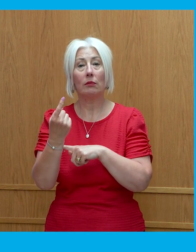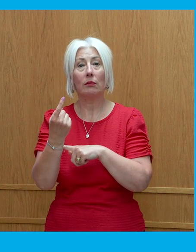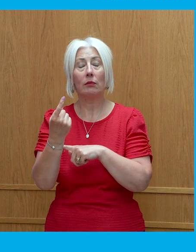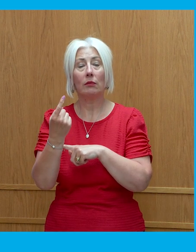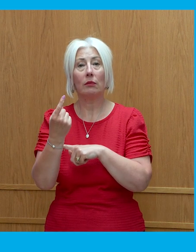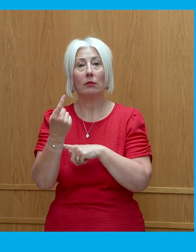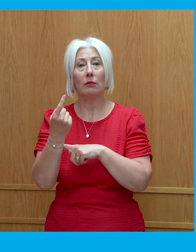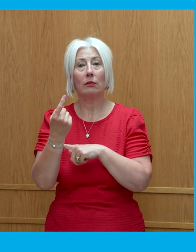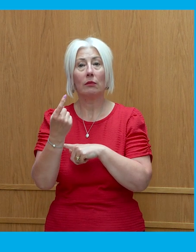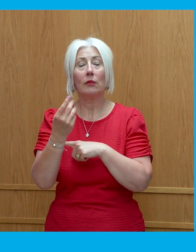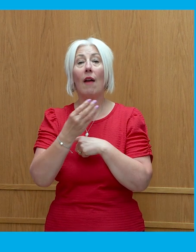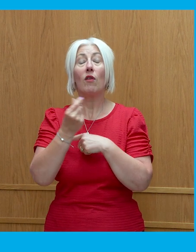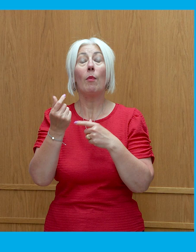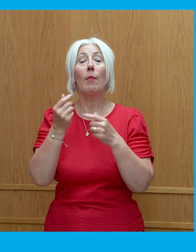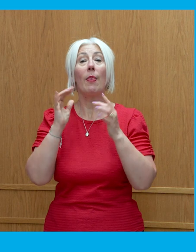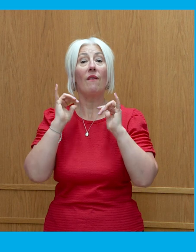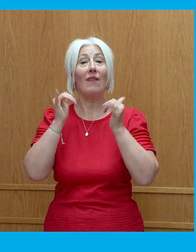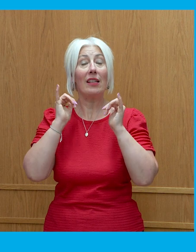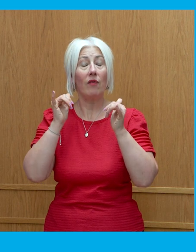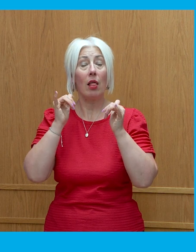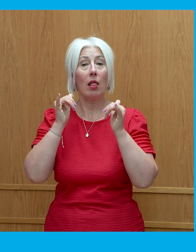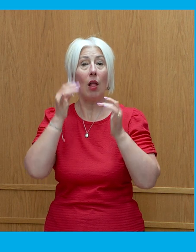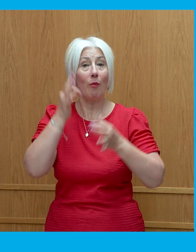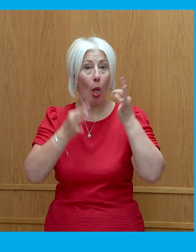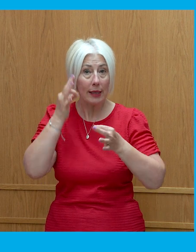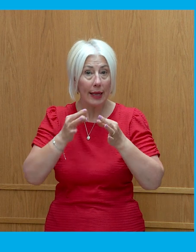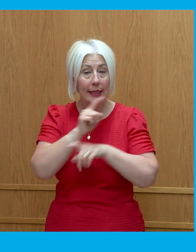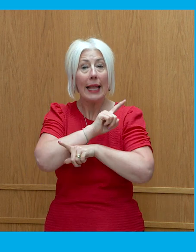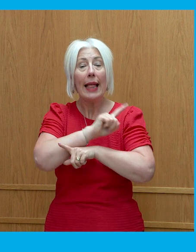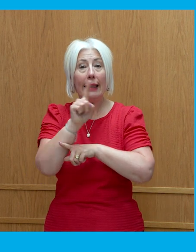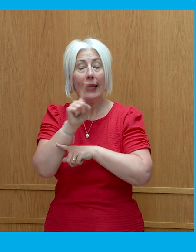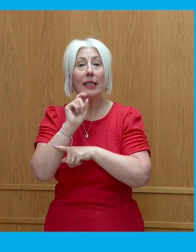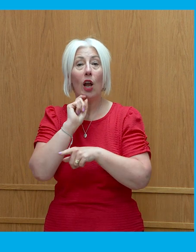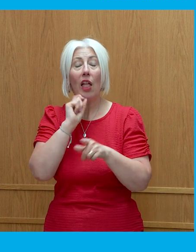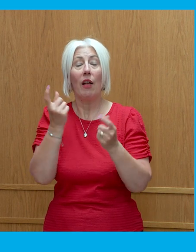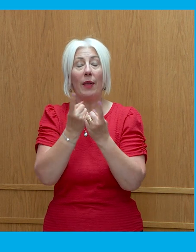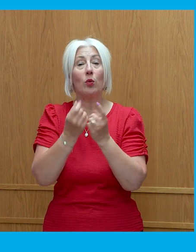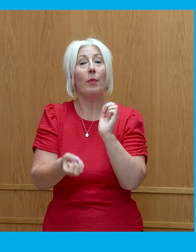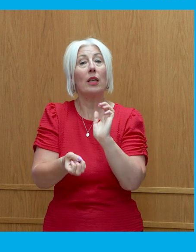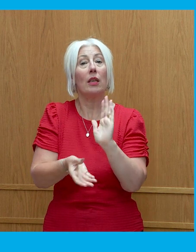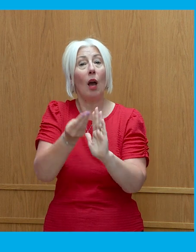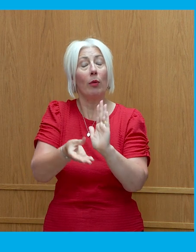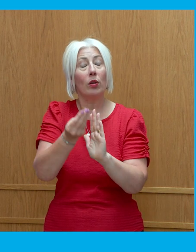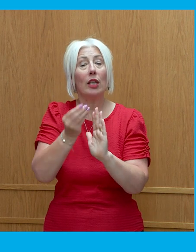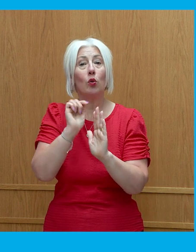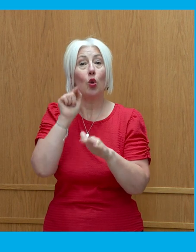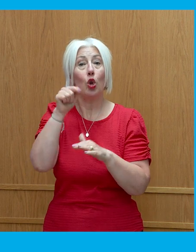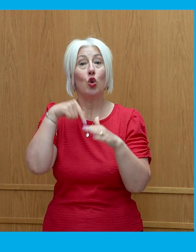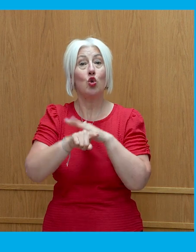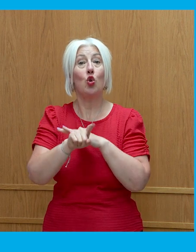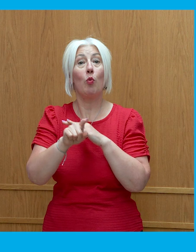and pieces from the Festival of Politics on our YouTube channel later on, later this month, I